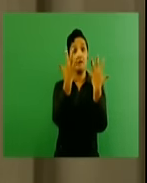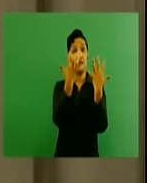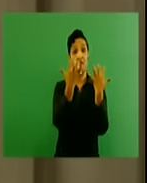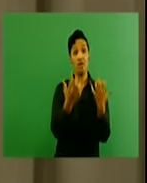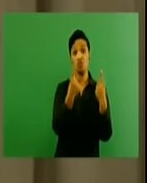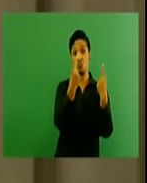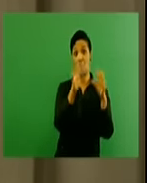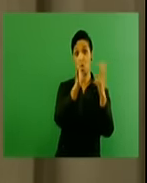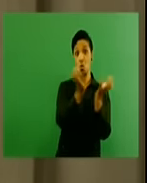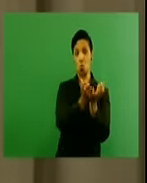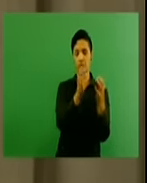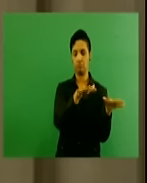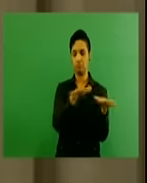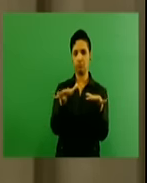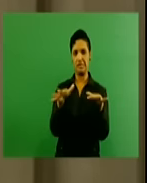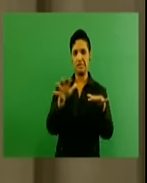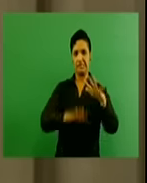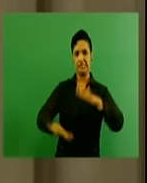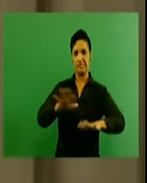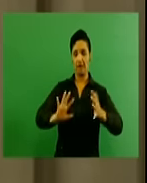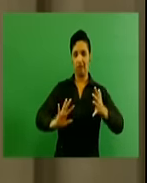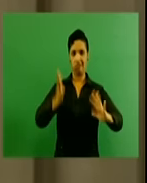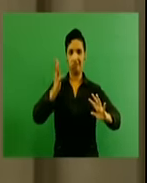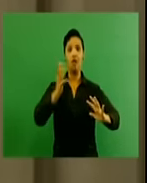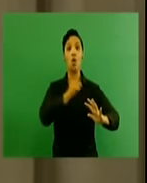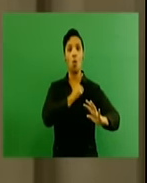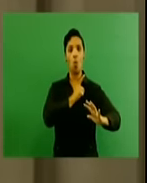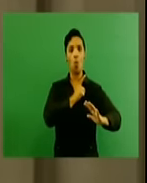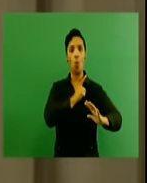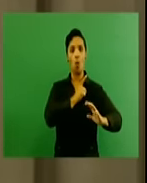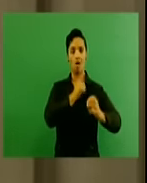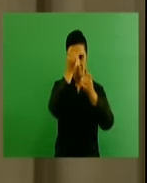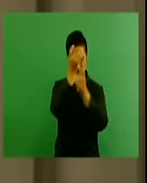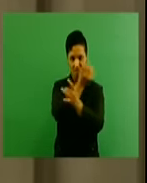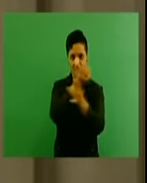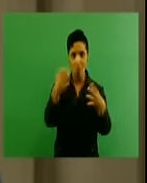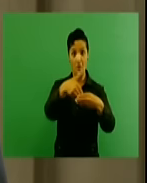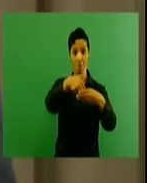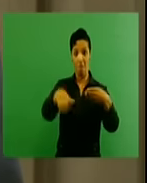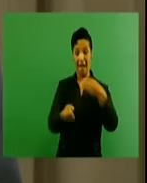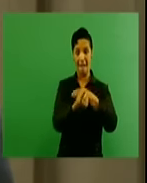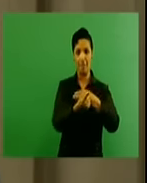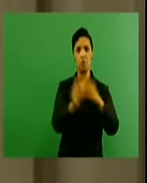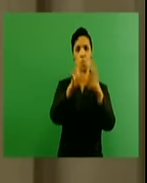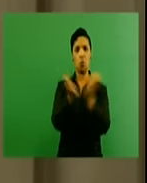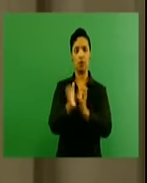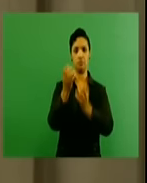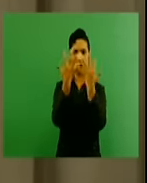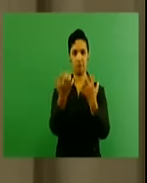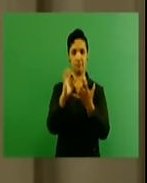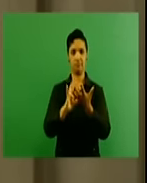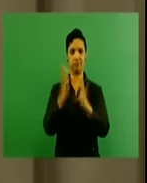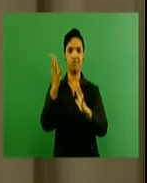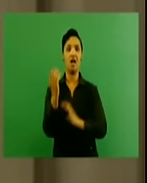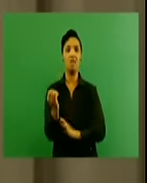displayed a high degree of volatility in the immediate aftermath of the outcome, but have stabilized